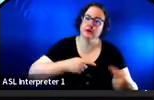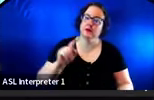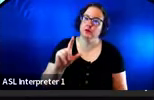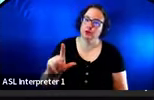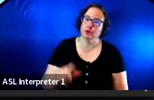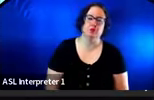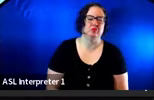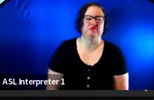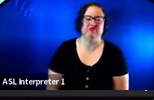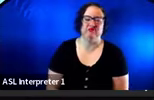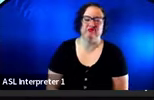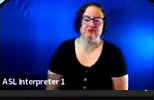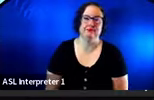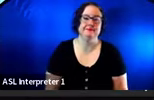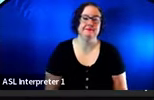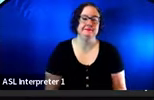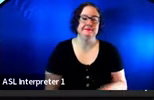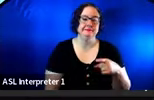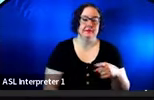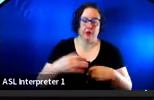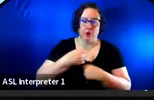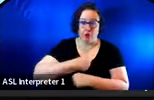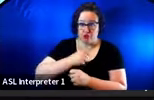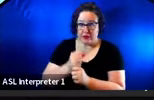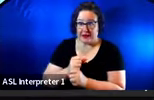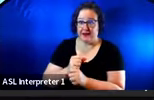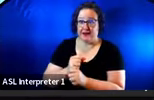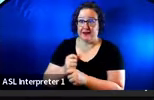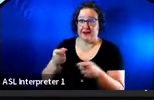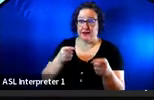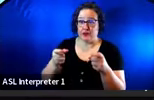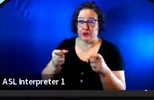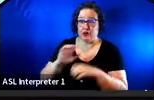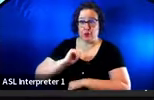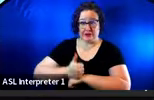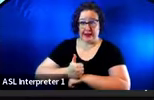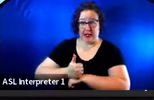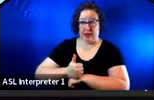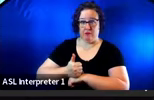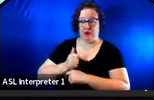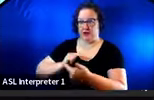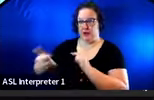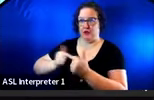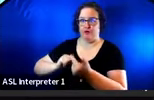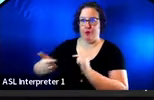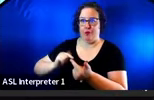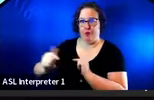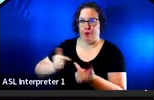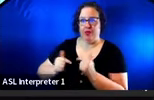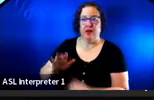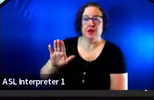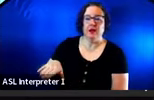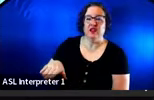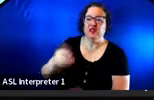to play the game, right? So this creating a controller setup is this, basically this back and forth trial of, hey, let's try this setup.